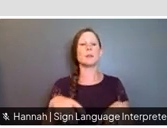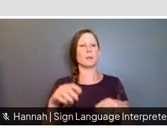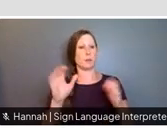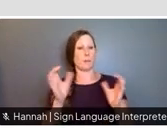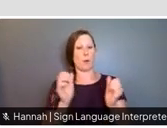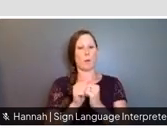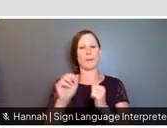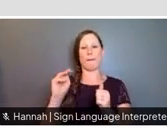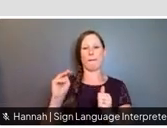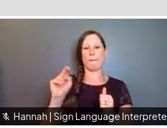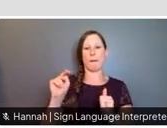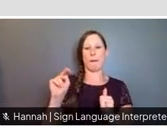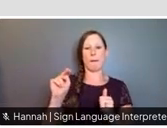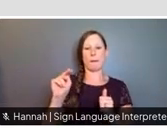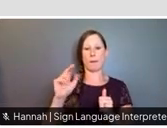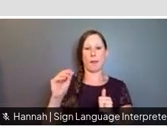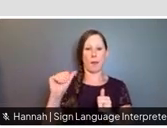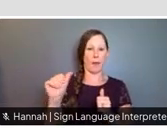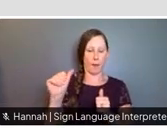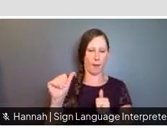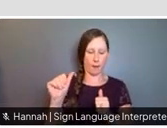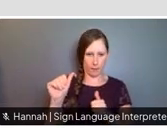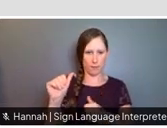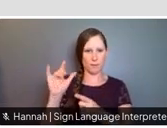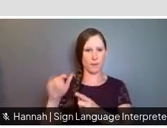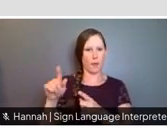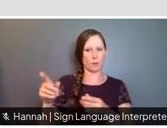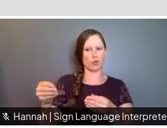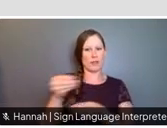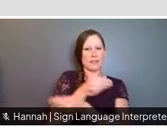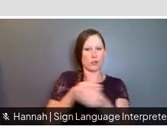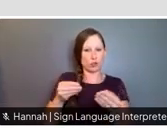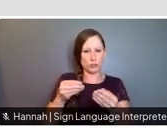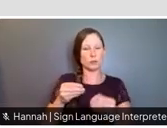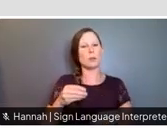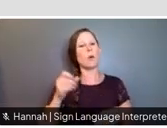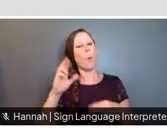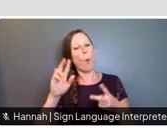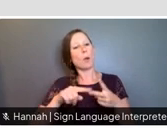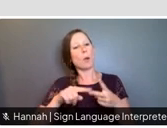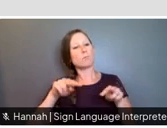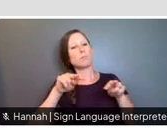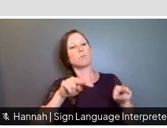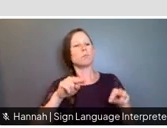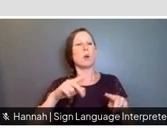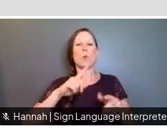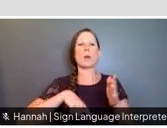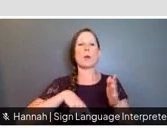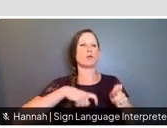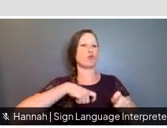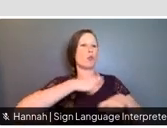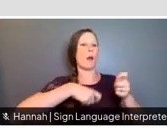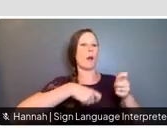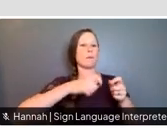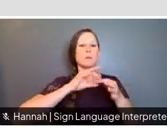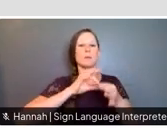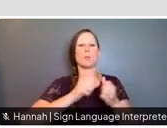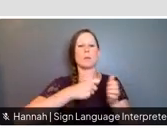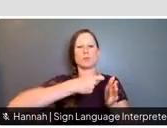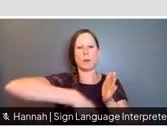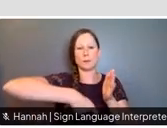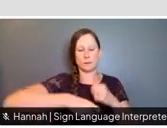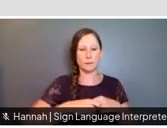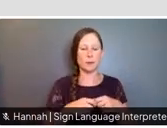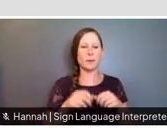M&A transaction, or also looking at it in terms of what's the trade-off in terms of price. So being able to achieve